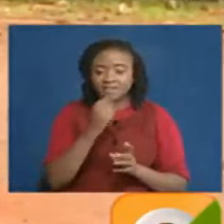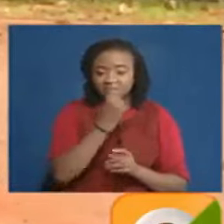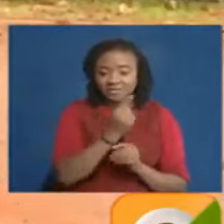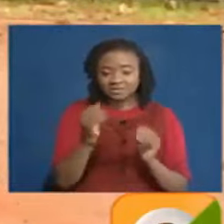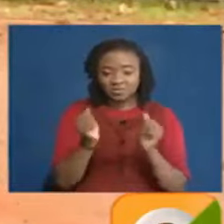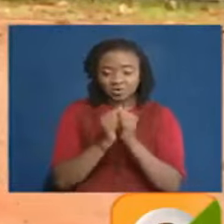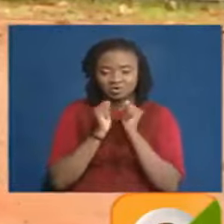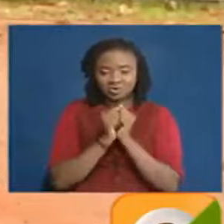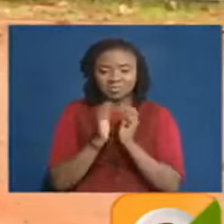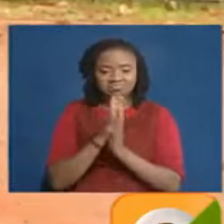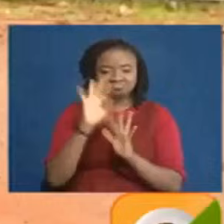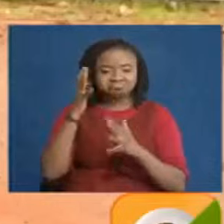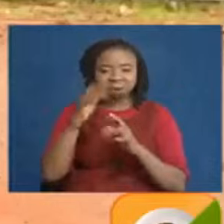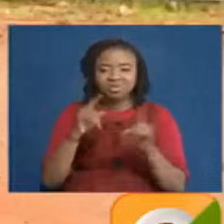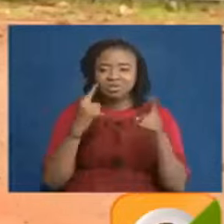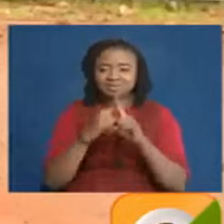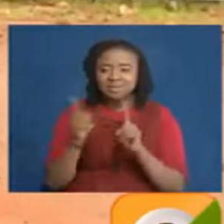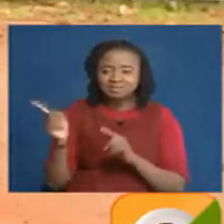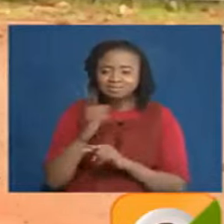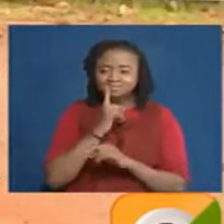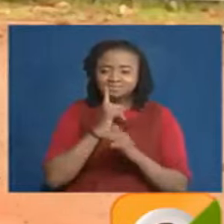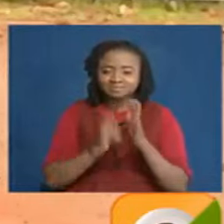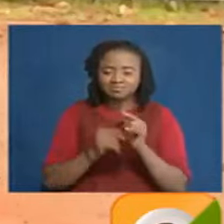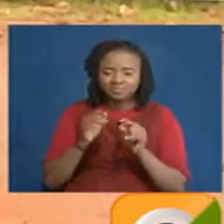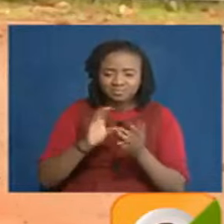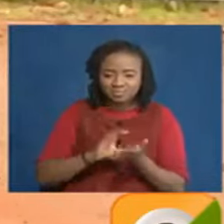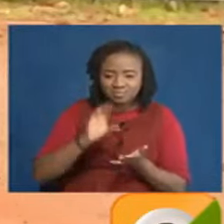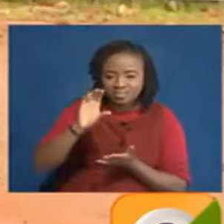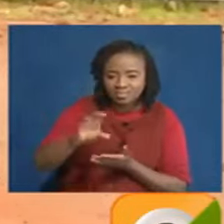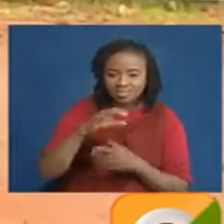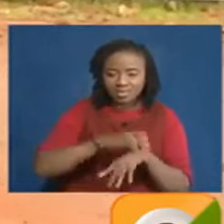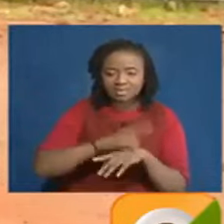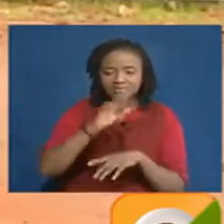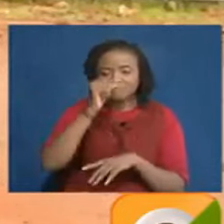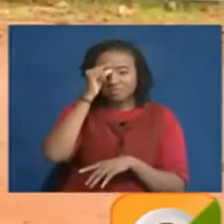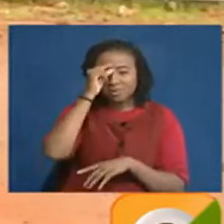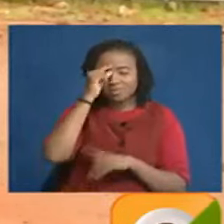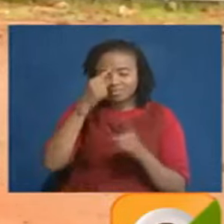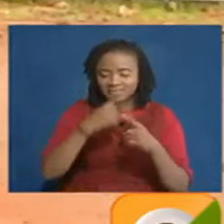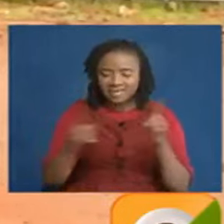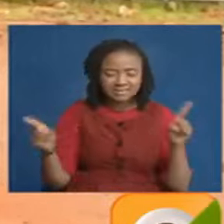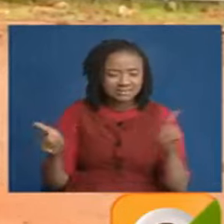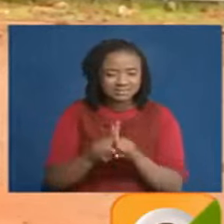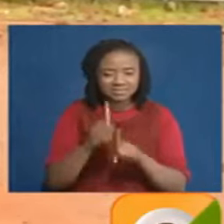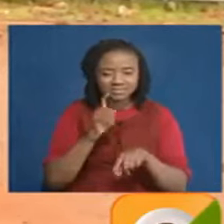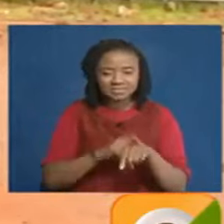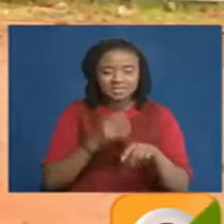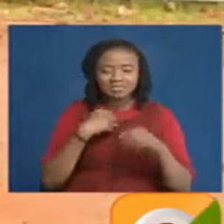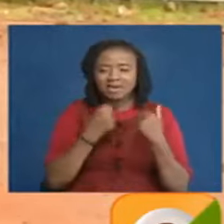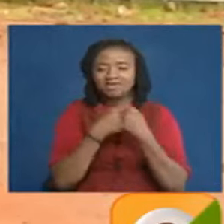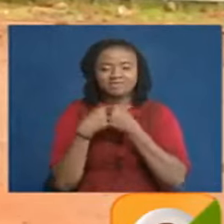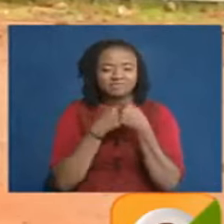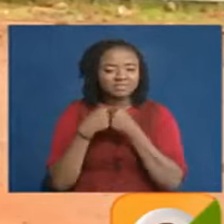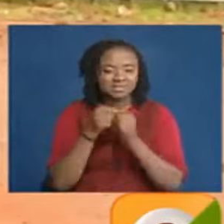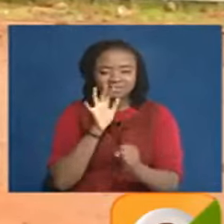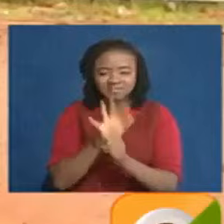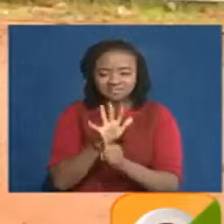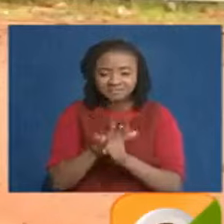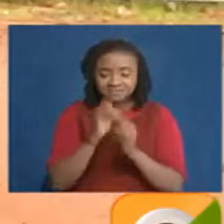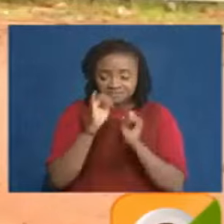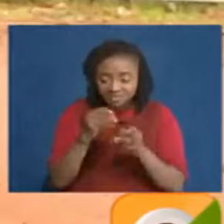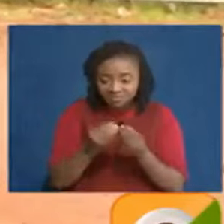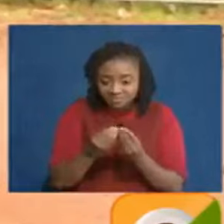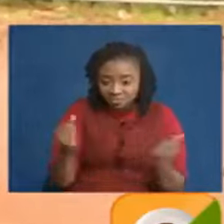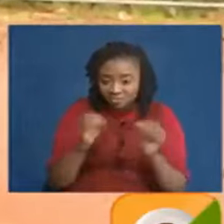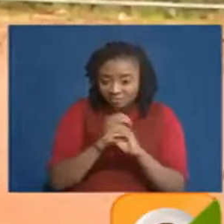members of the society say that despite the stipend they receive from the government, they still face a myriad of challenges and if not well addressed, may